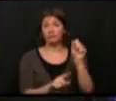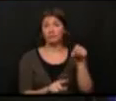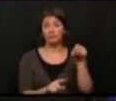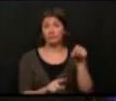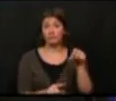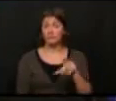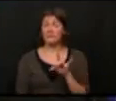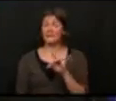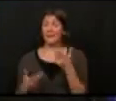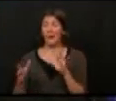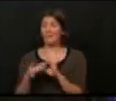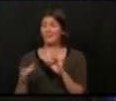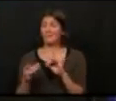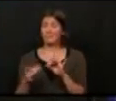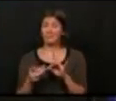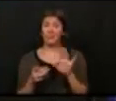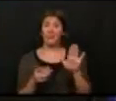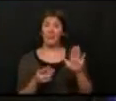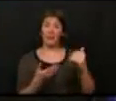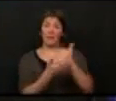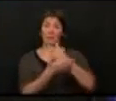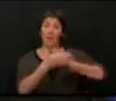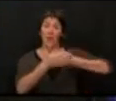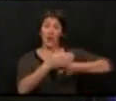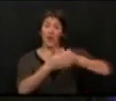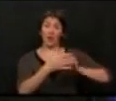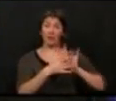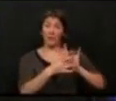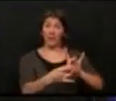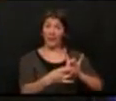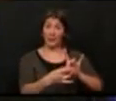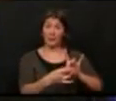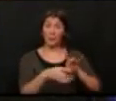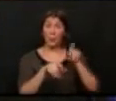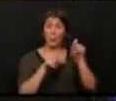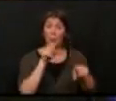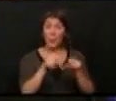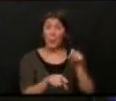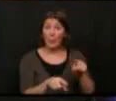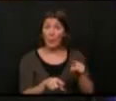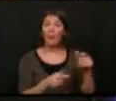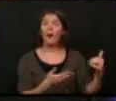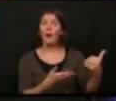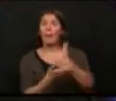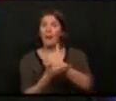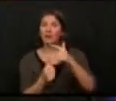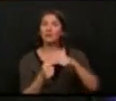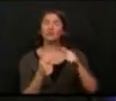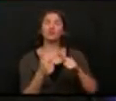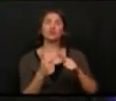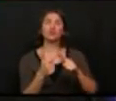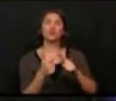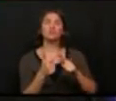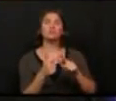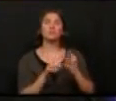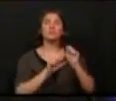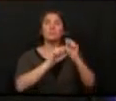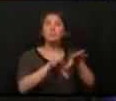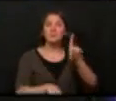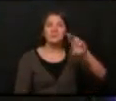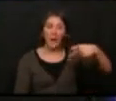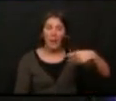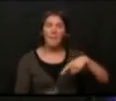all of the expenses associated with solid waste, the collection, the tipping fees, the assessment, et cetera, are